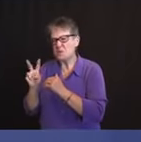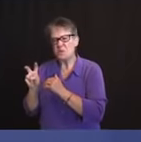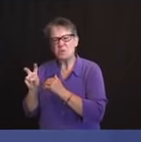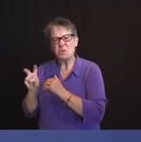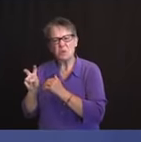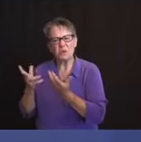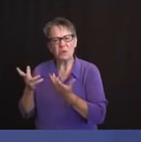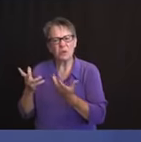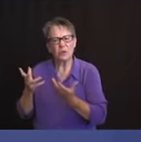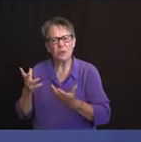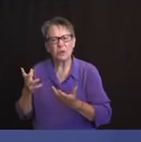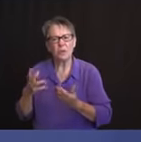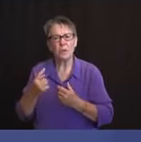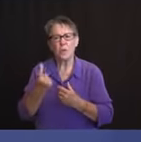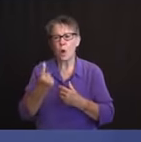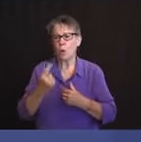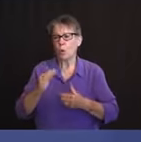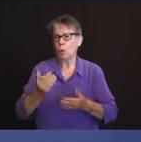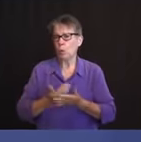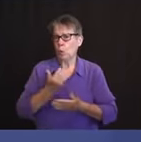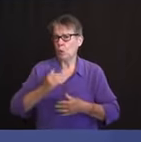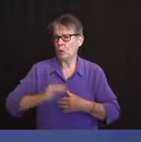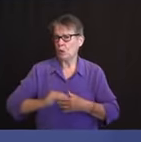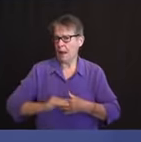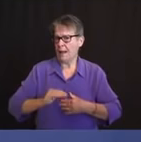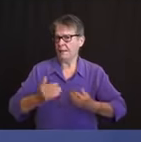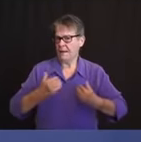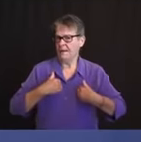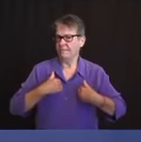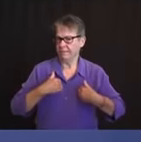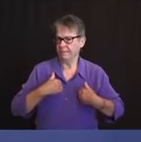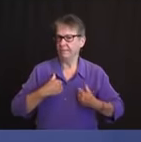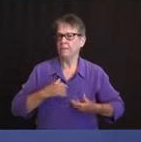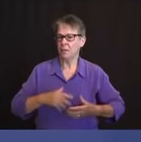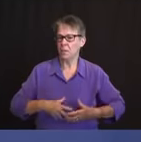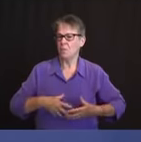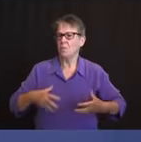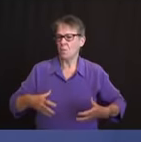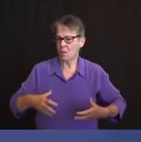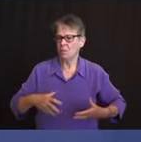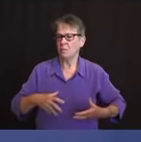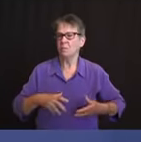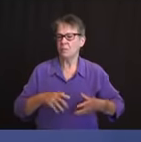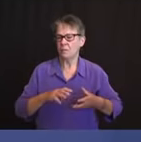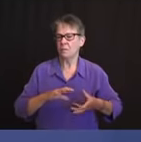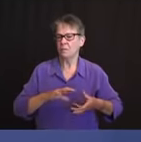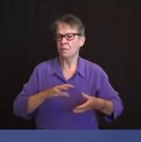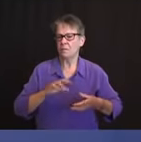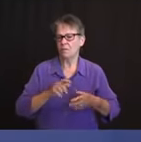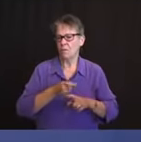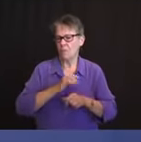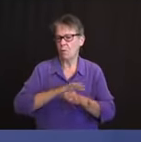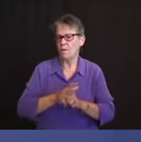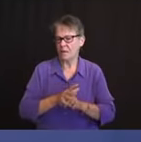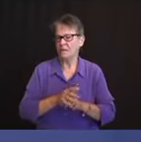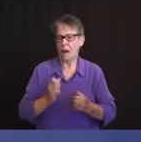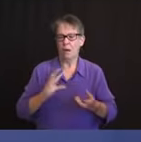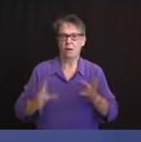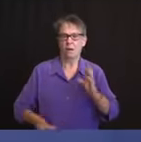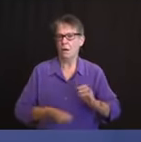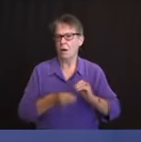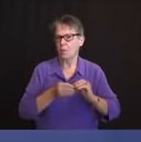children reported since Friday, so the total is 44 cases in our state. All of the children